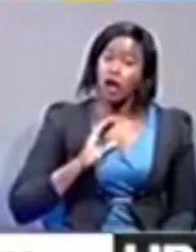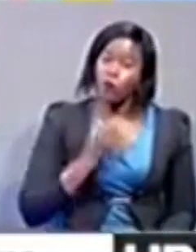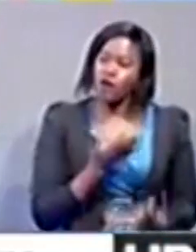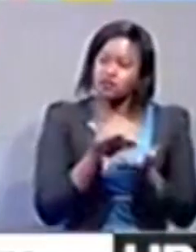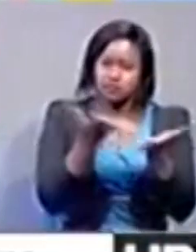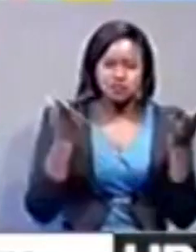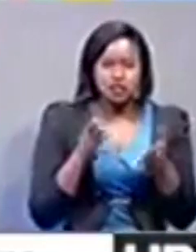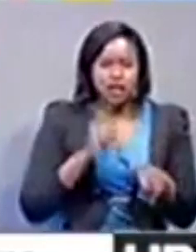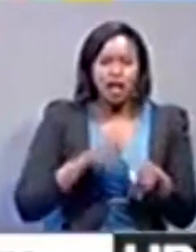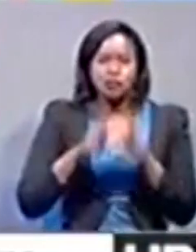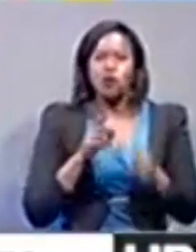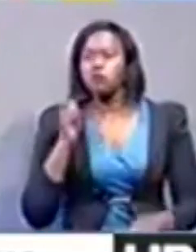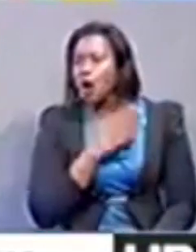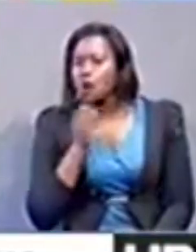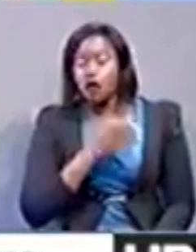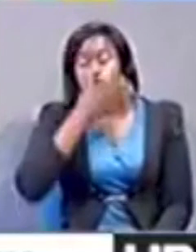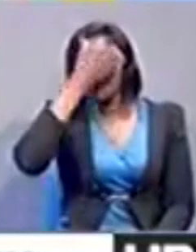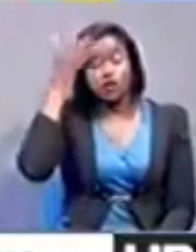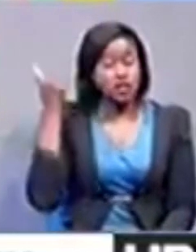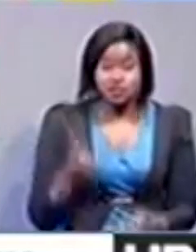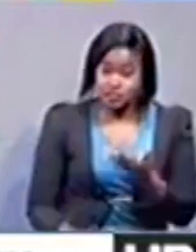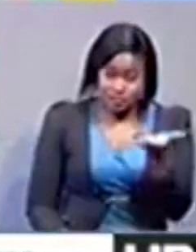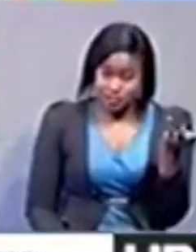When people are carrying, they forget this.